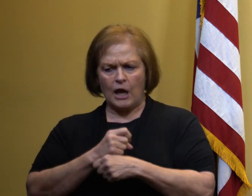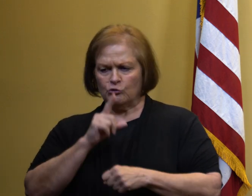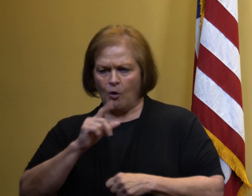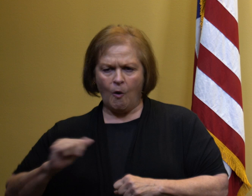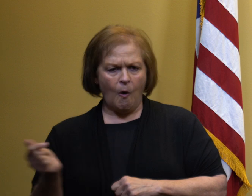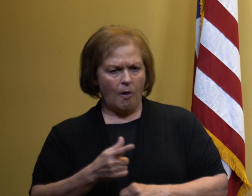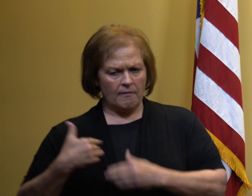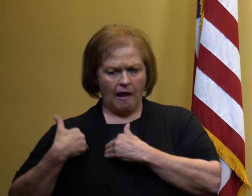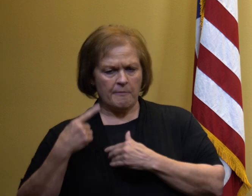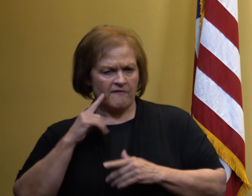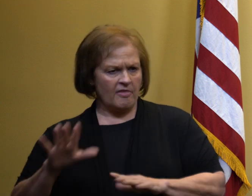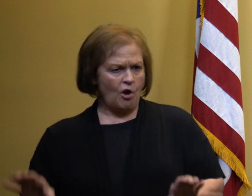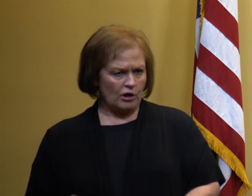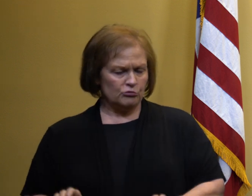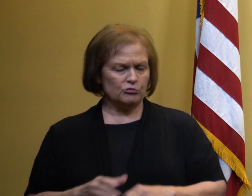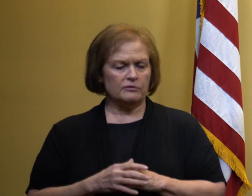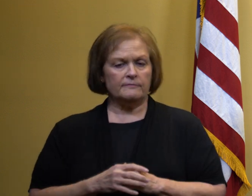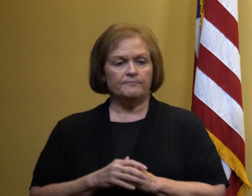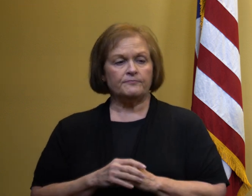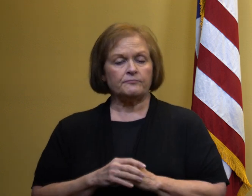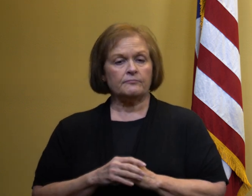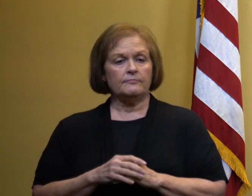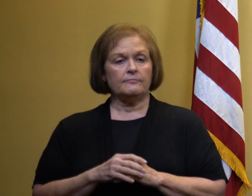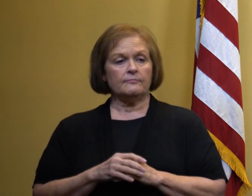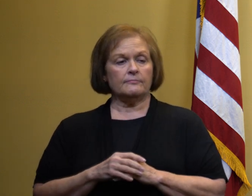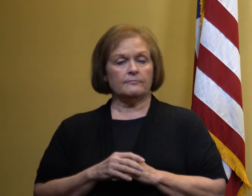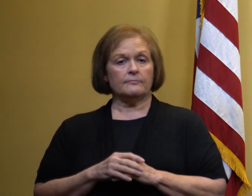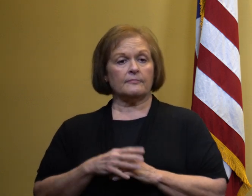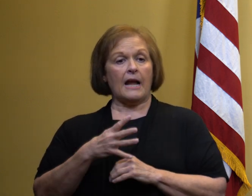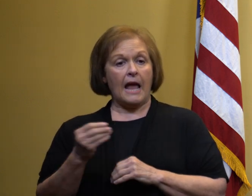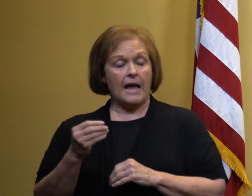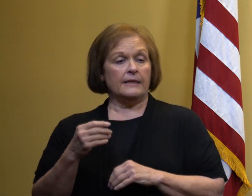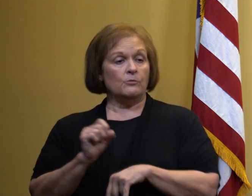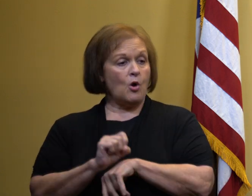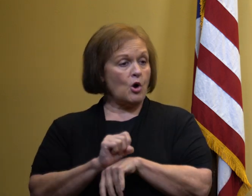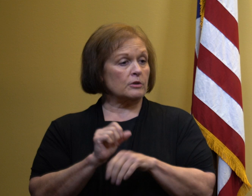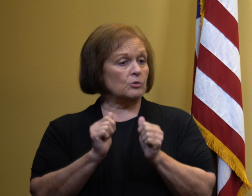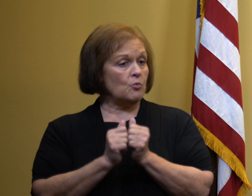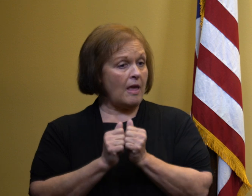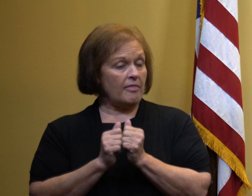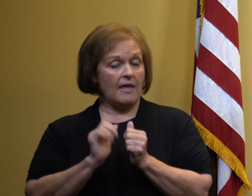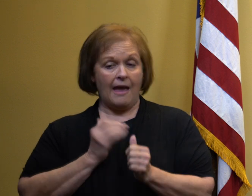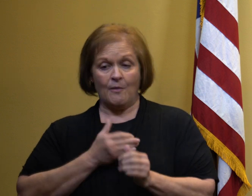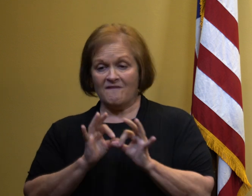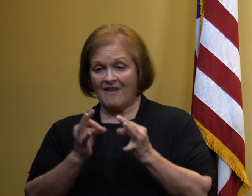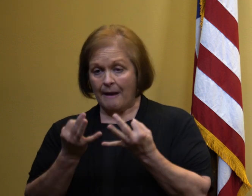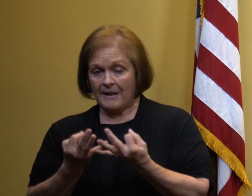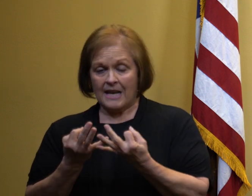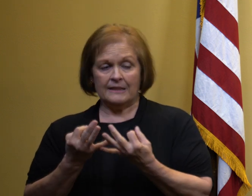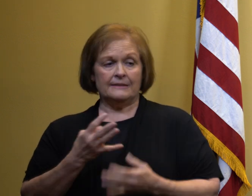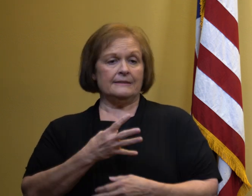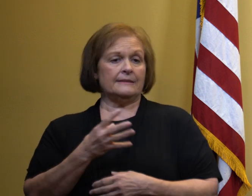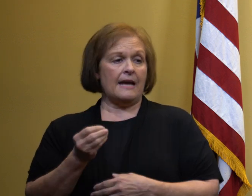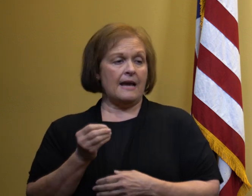we will do that. As well as, again, work holistically with our families as it relates